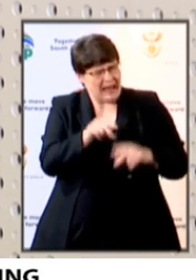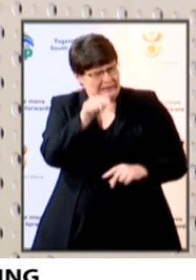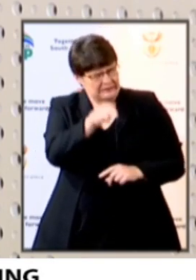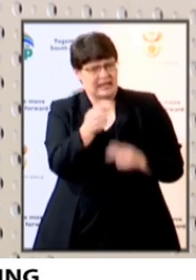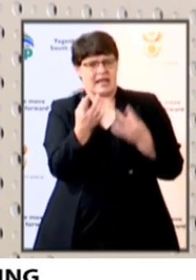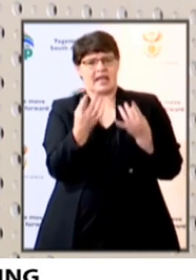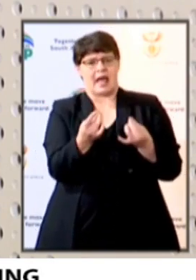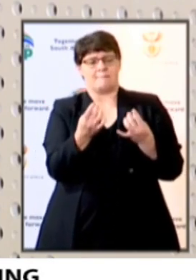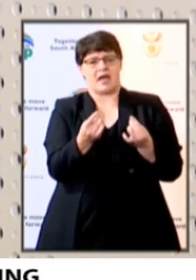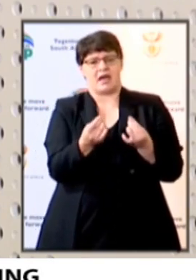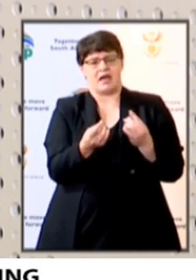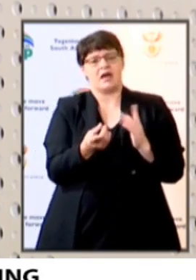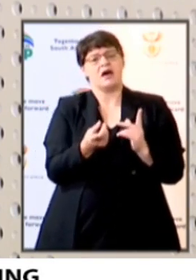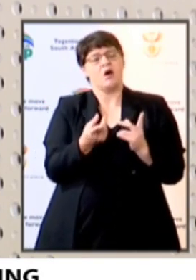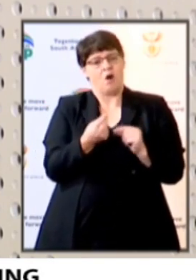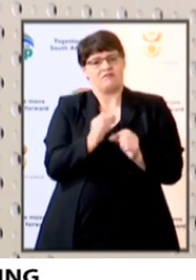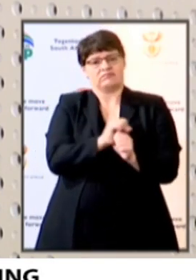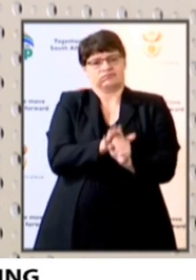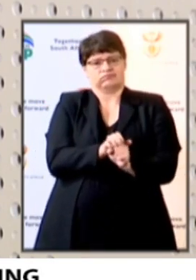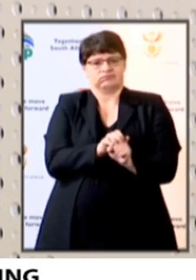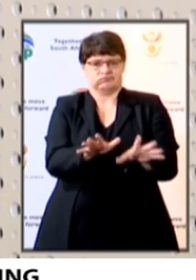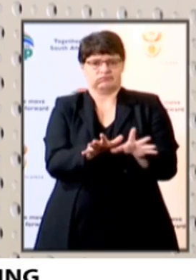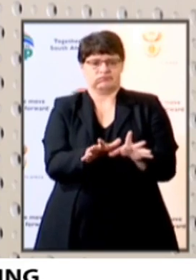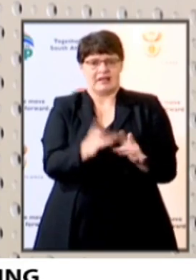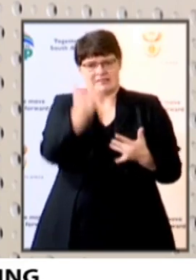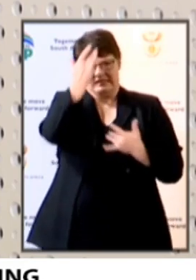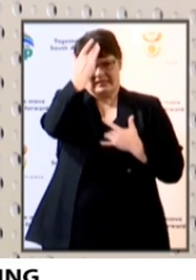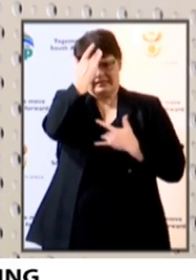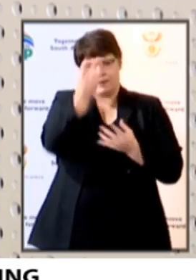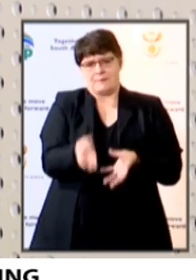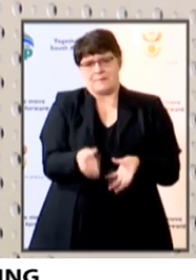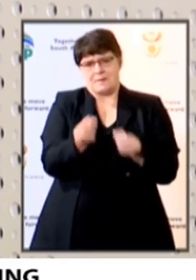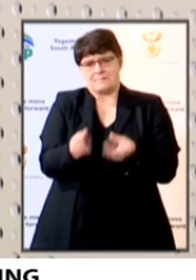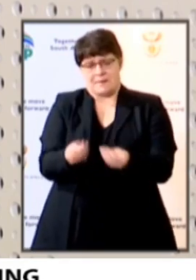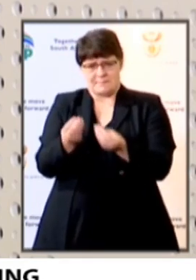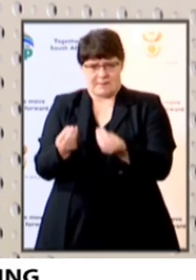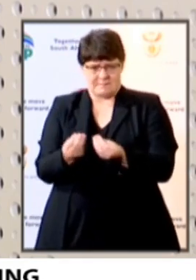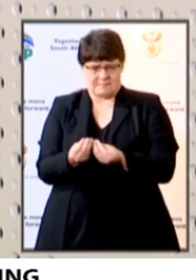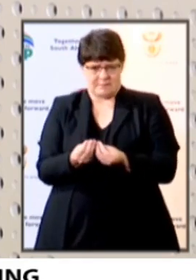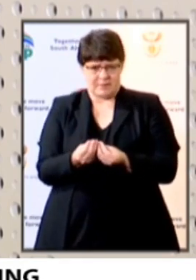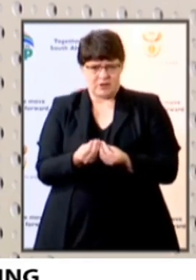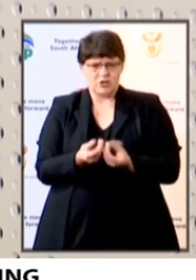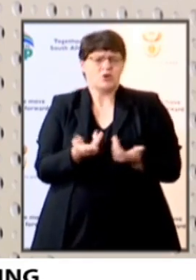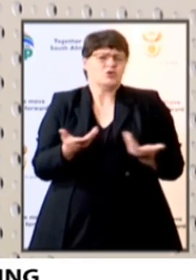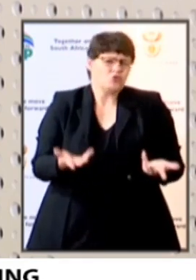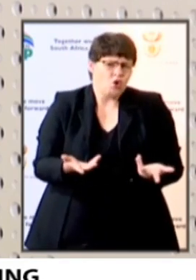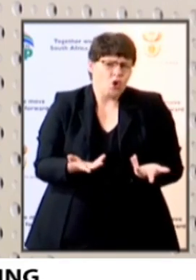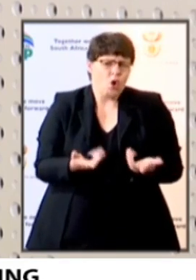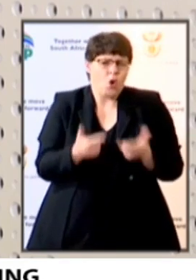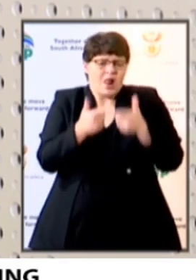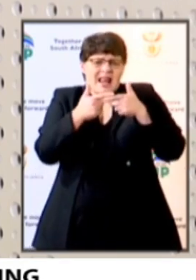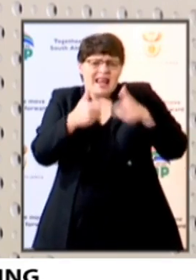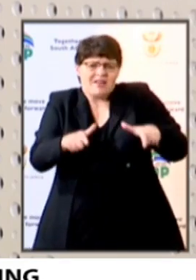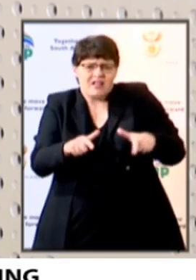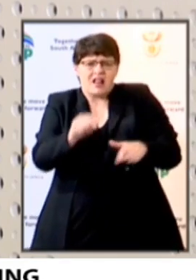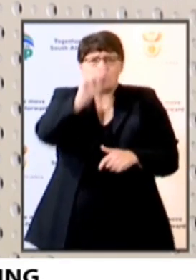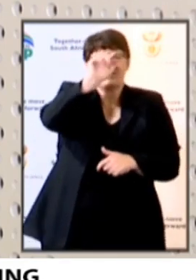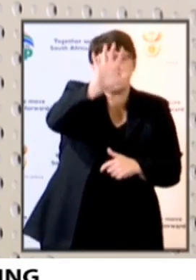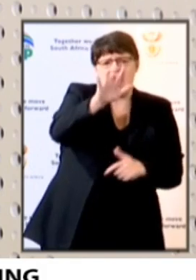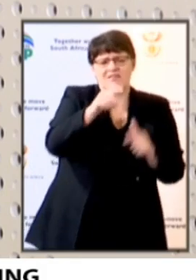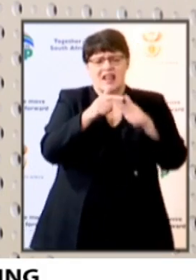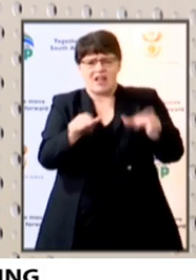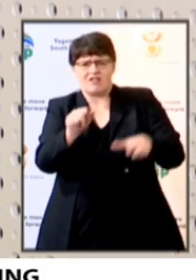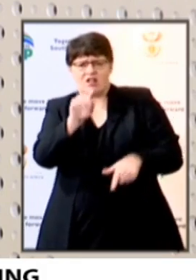decline, we may go to level three. So it's all in our hands, South Africans. Depends on what we